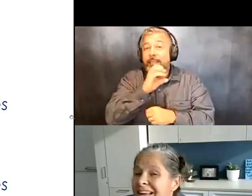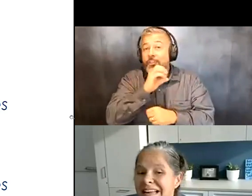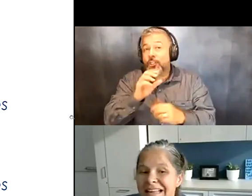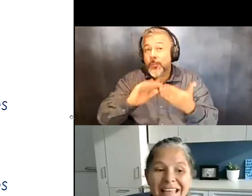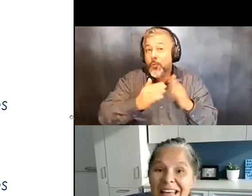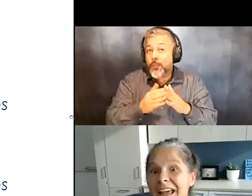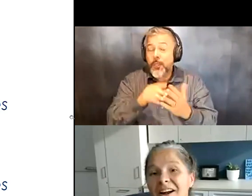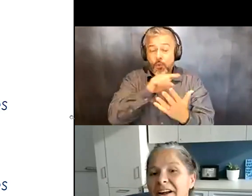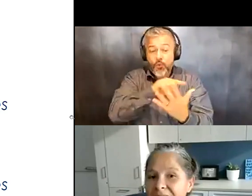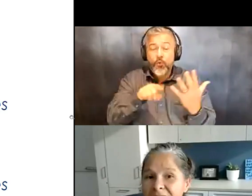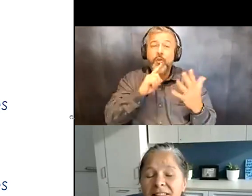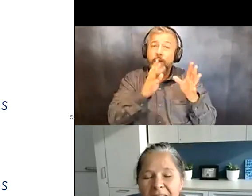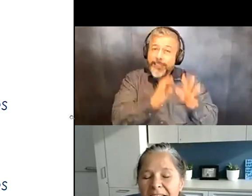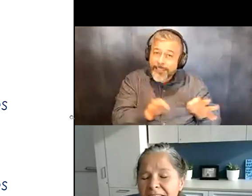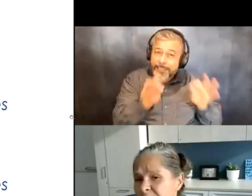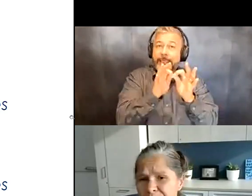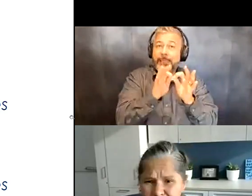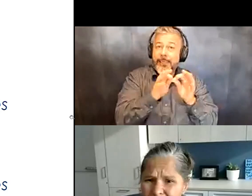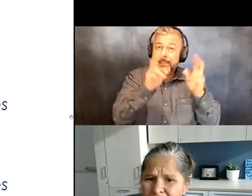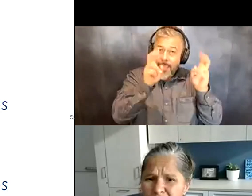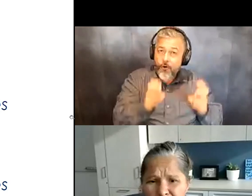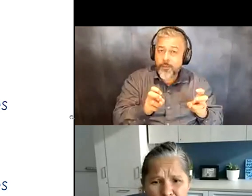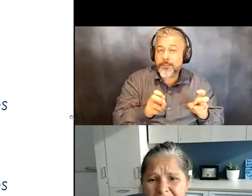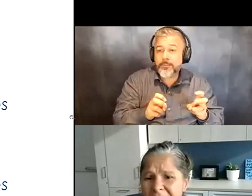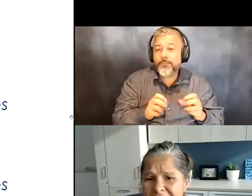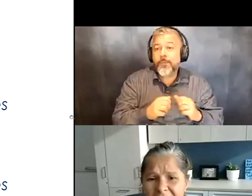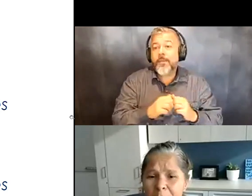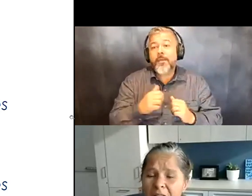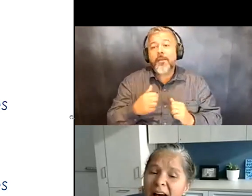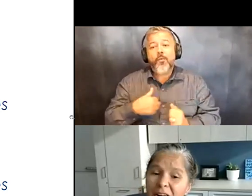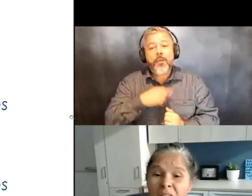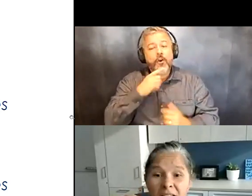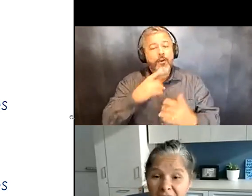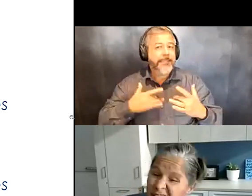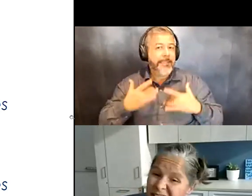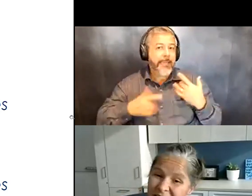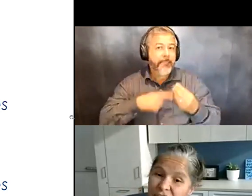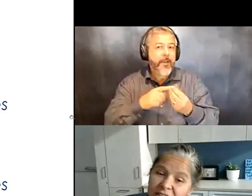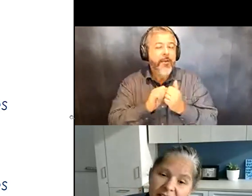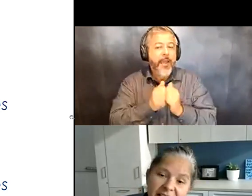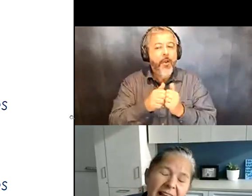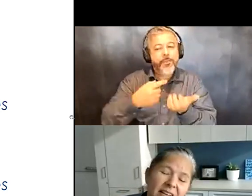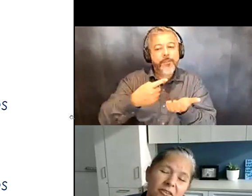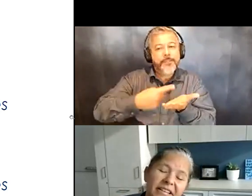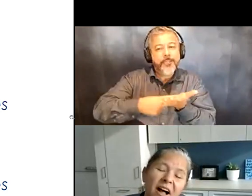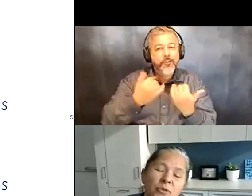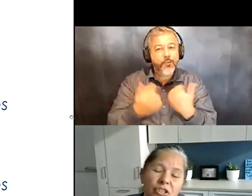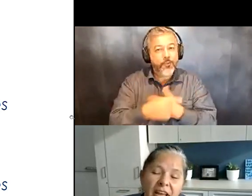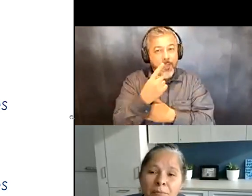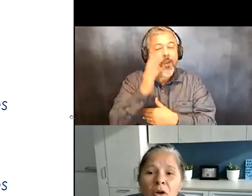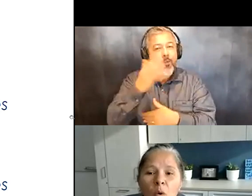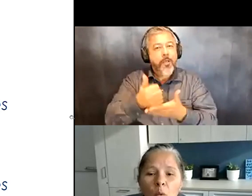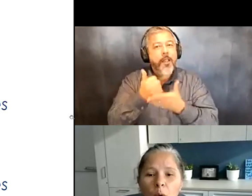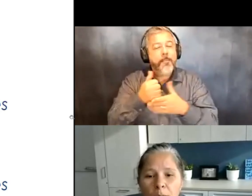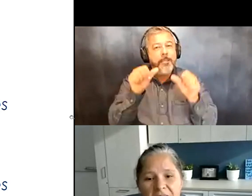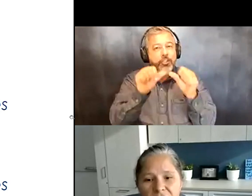are key areas. And just really excited about how kind of the discussion today is going to help